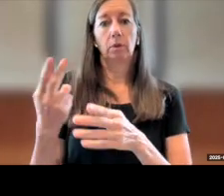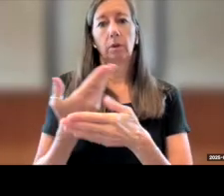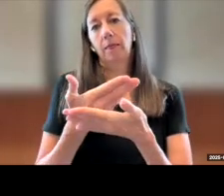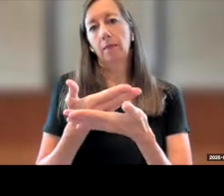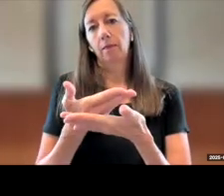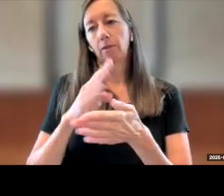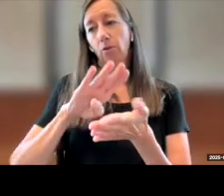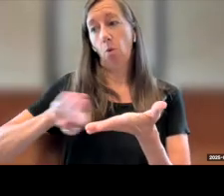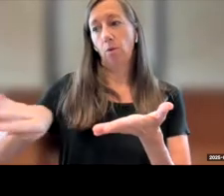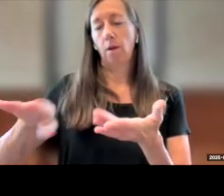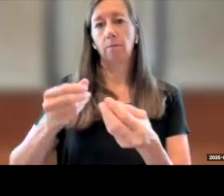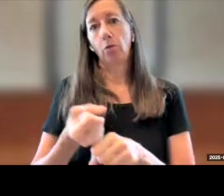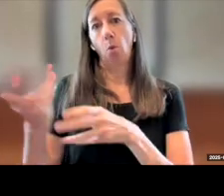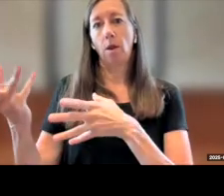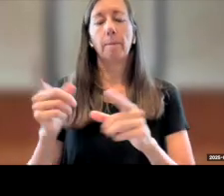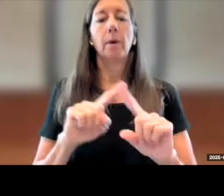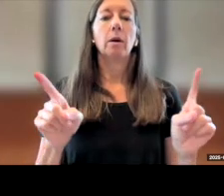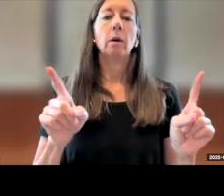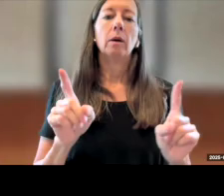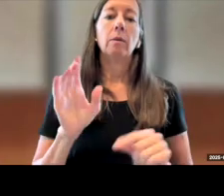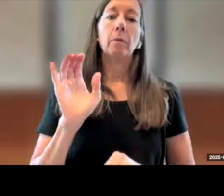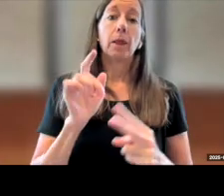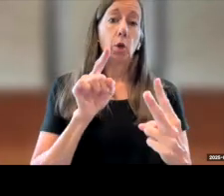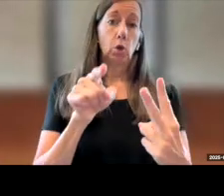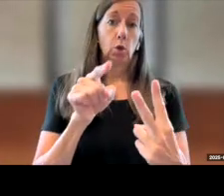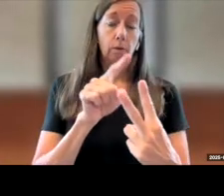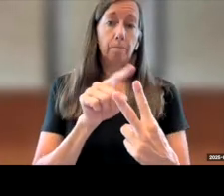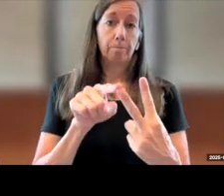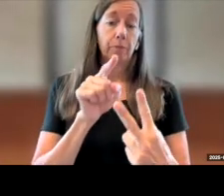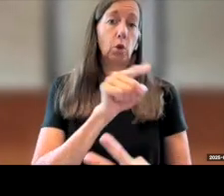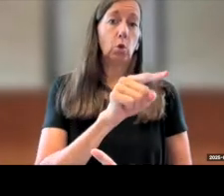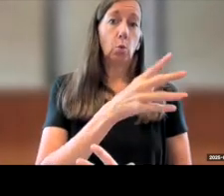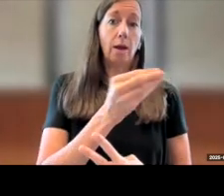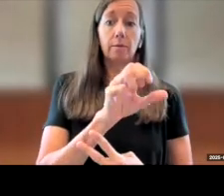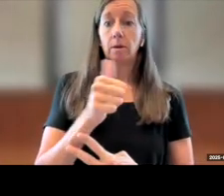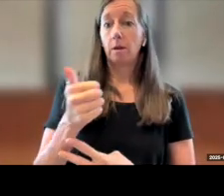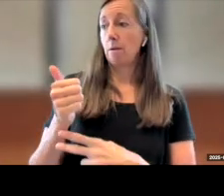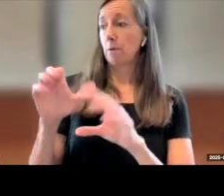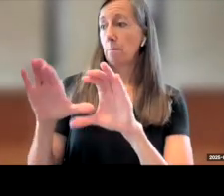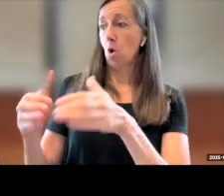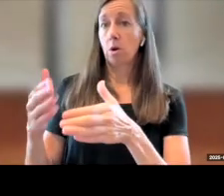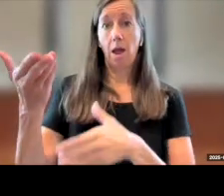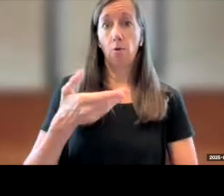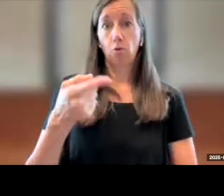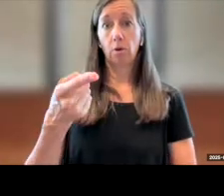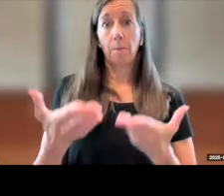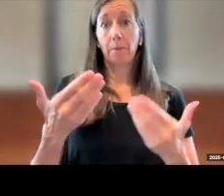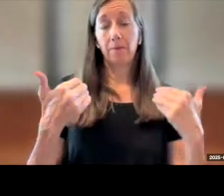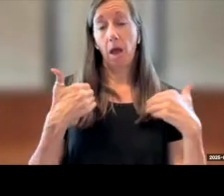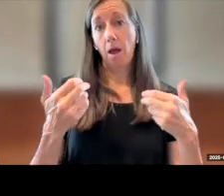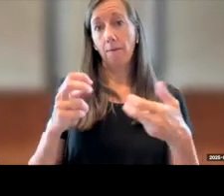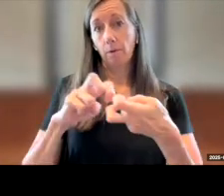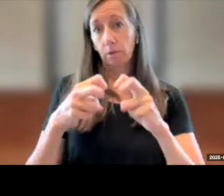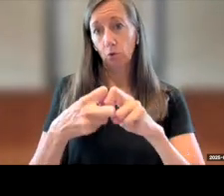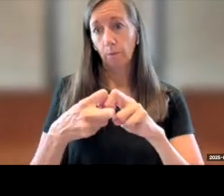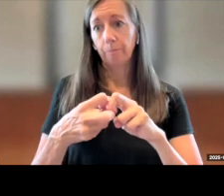that you and the other party that's hiring you may have an issue with. Let's just say there's a section that